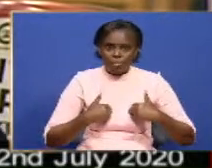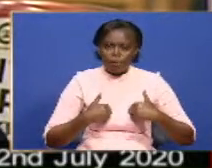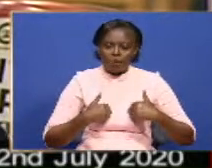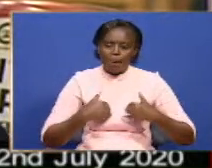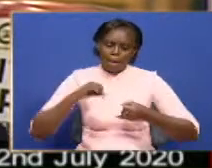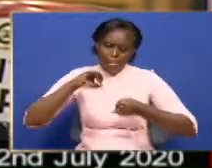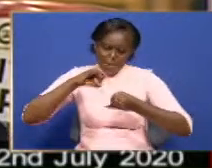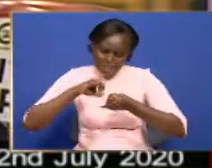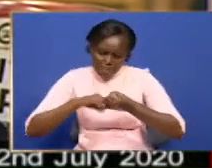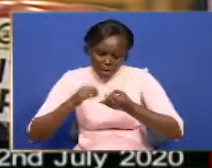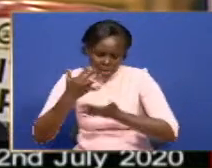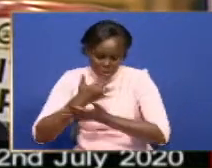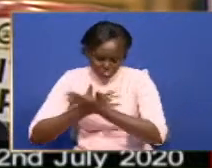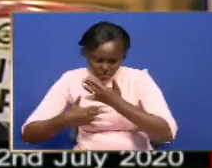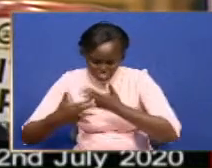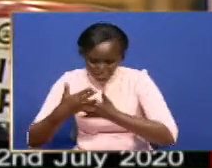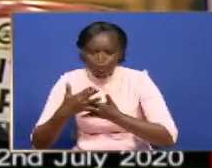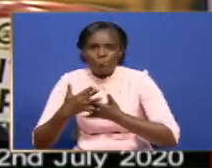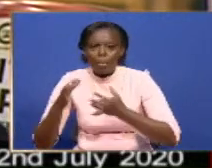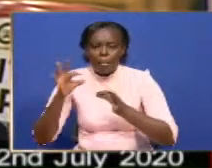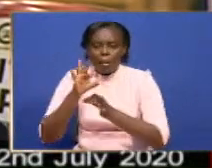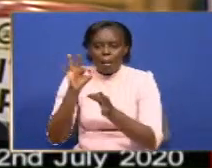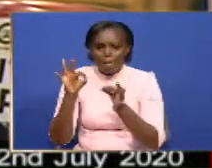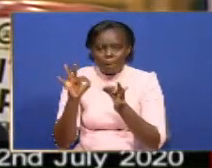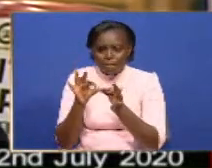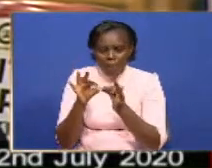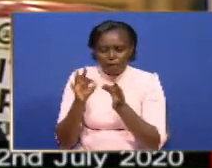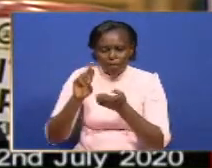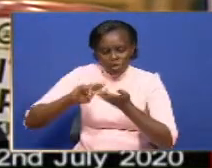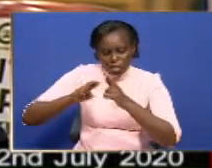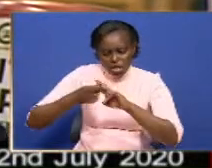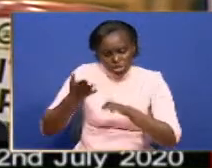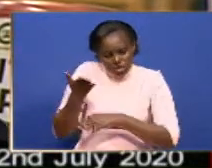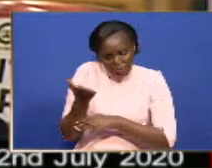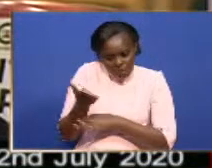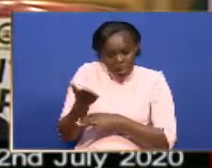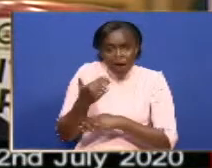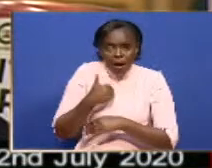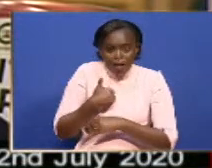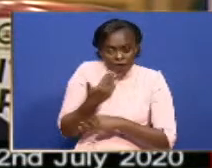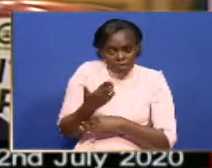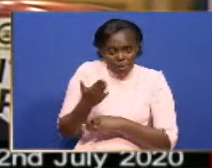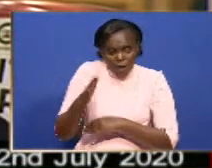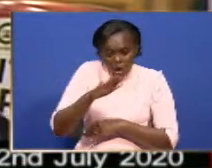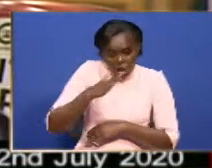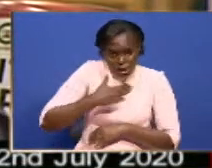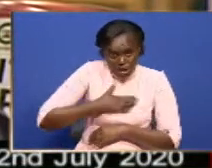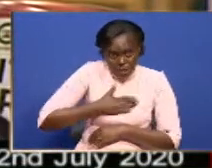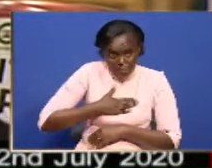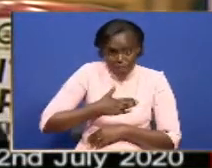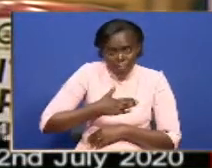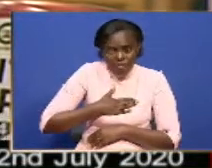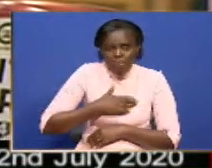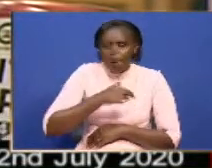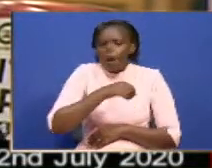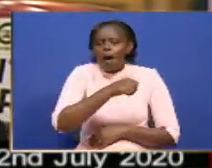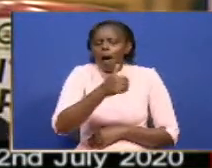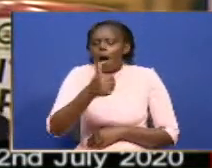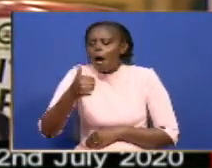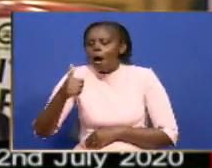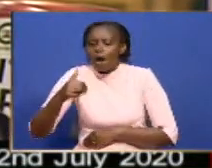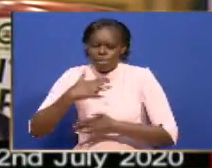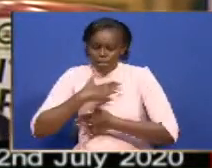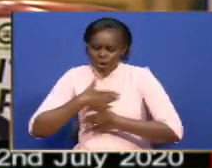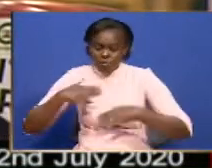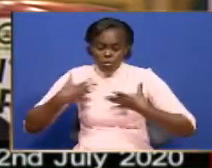intermarriage. There's perfect coexistence. All I want other refugees in